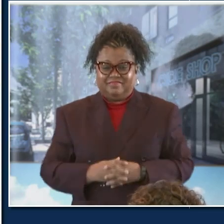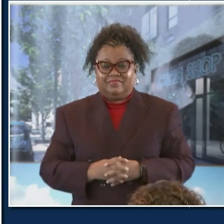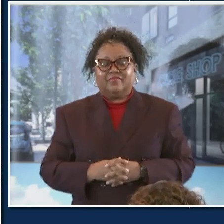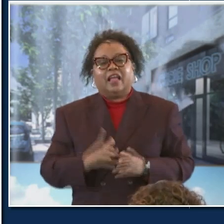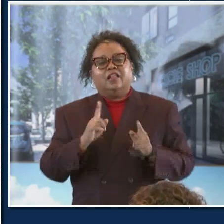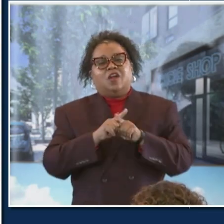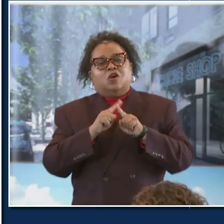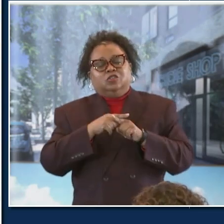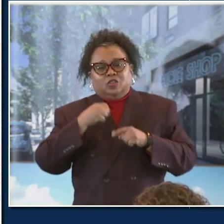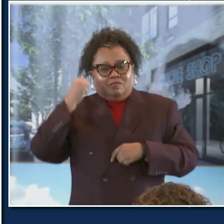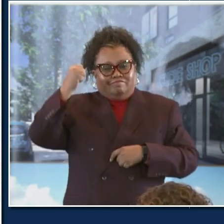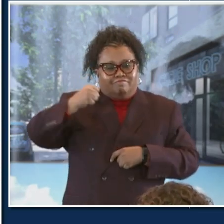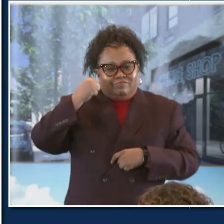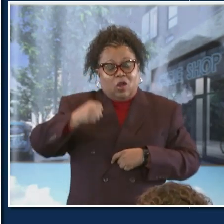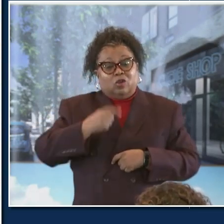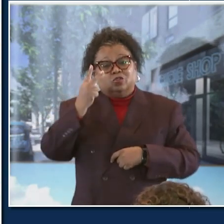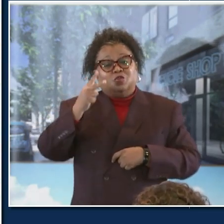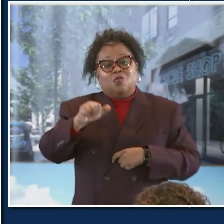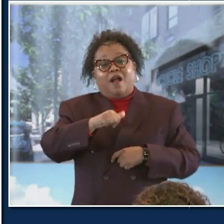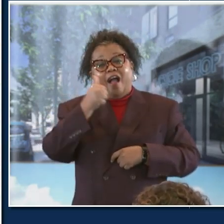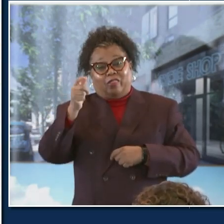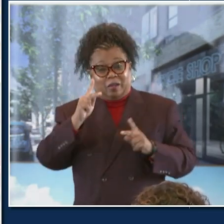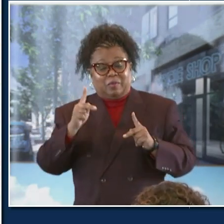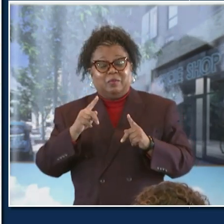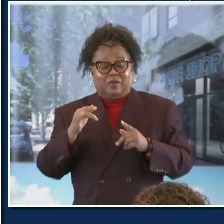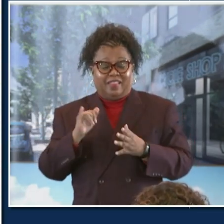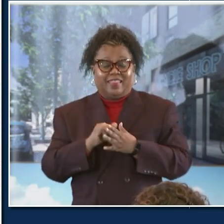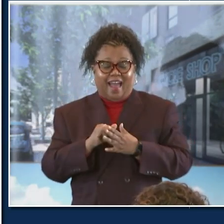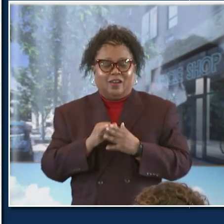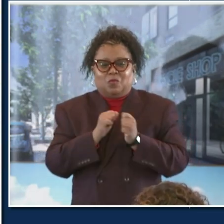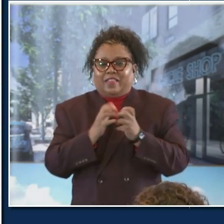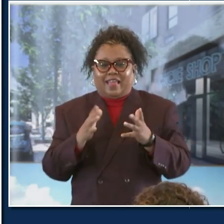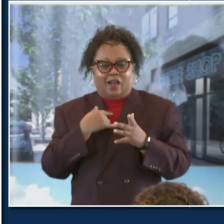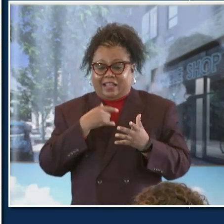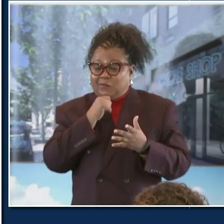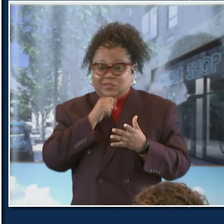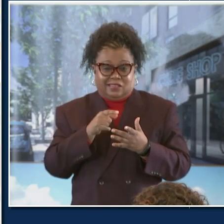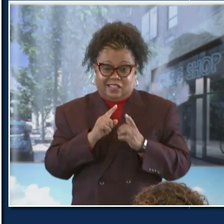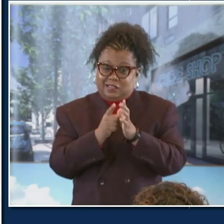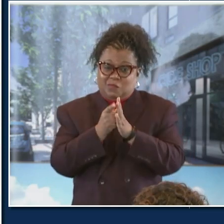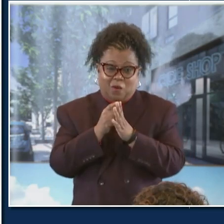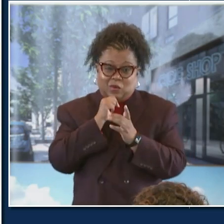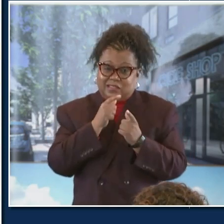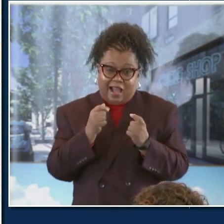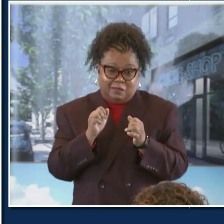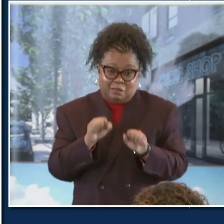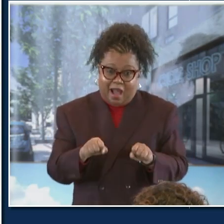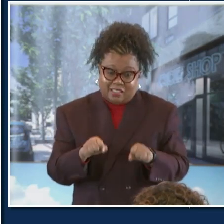Let me also give a shout out to 2 other people that, without whom this moment would